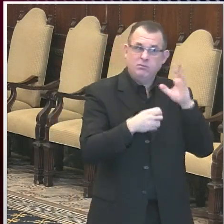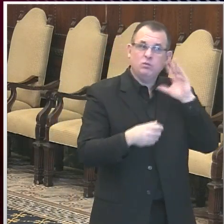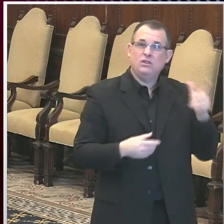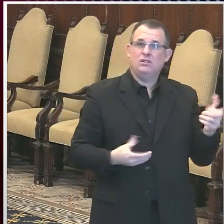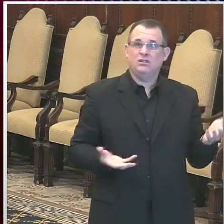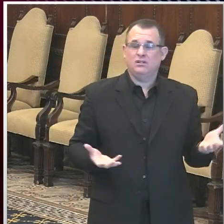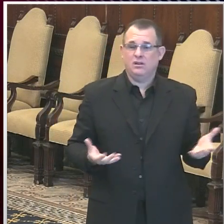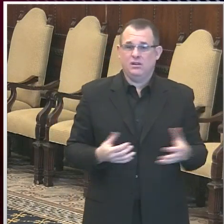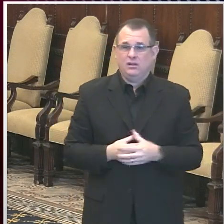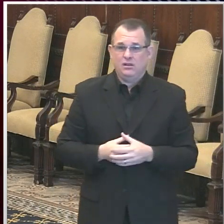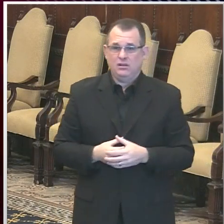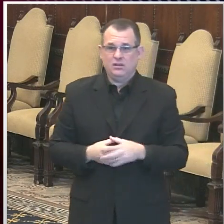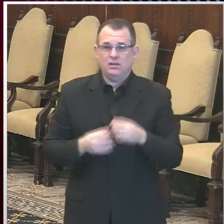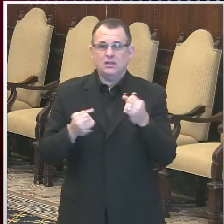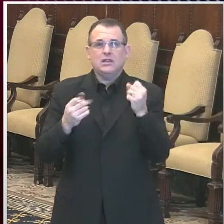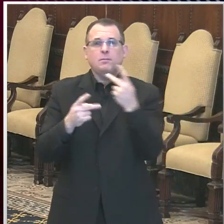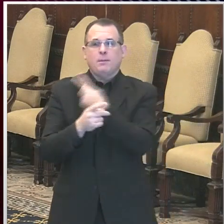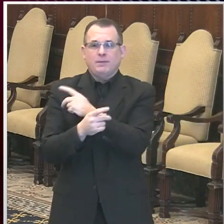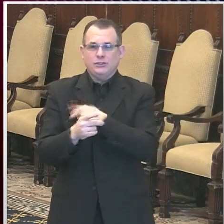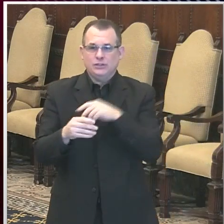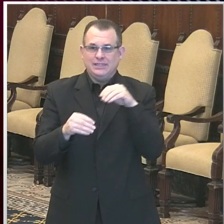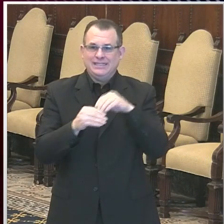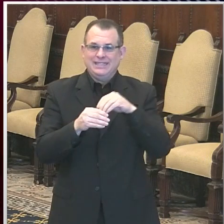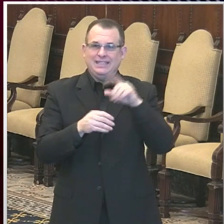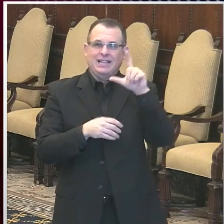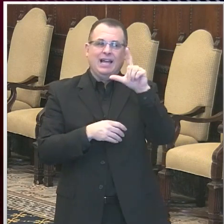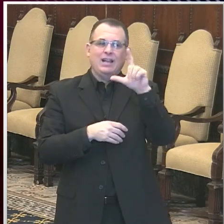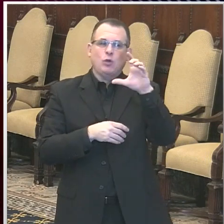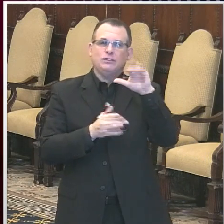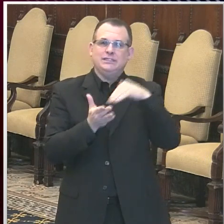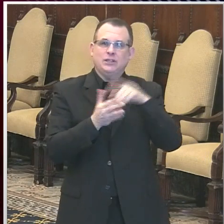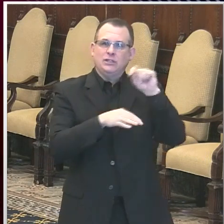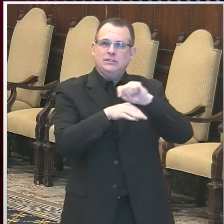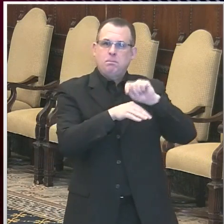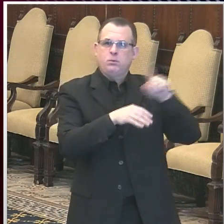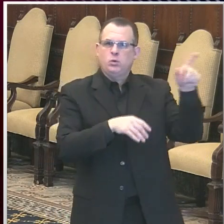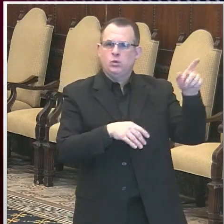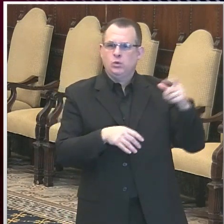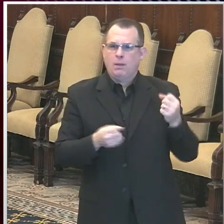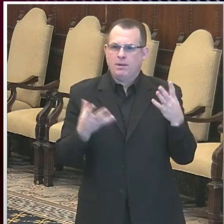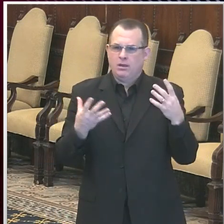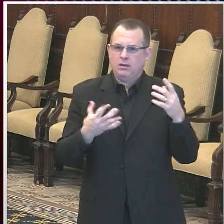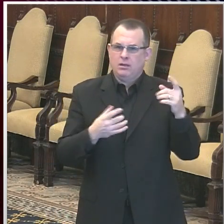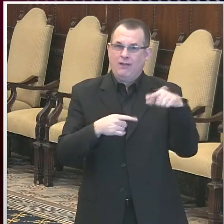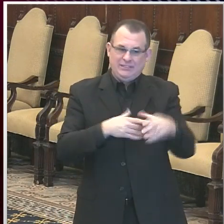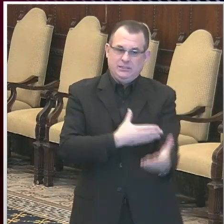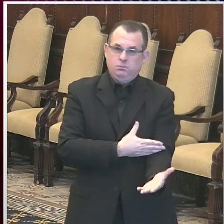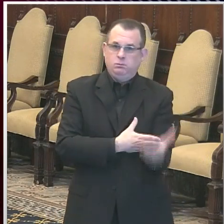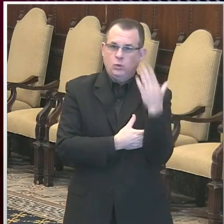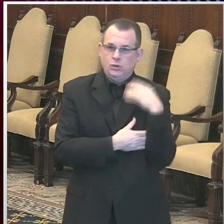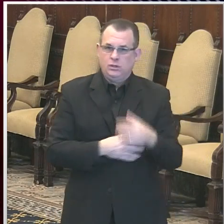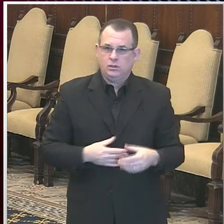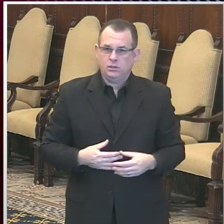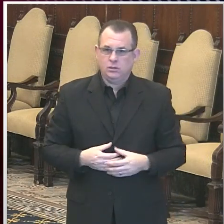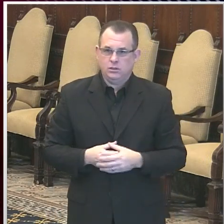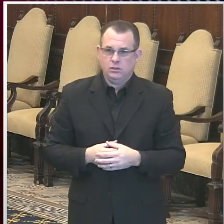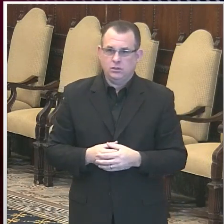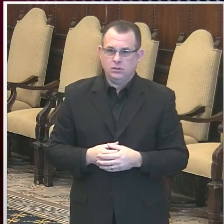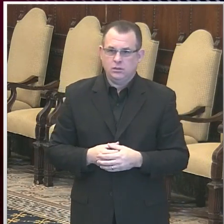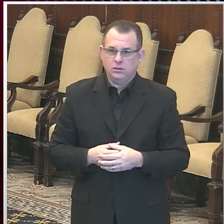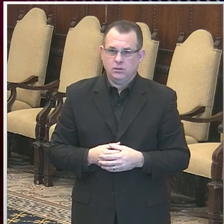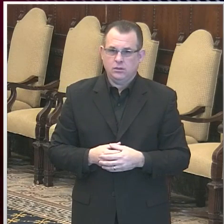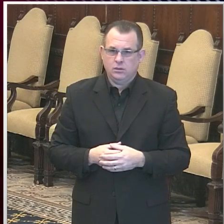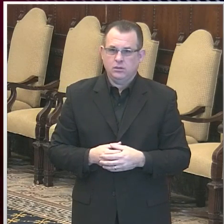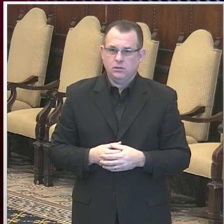How many patients are currently at the Leocor Center? As of 11 o'clock this morning, there were 4. That number is going to change